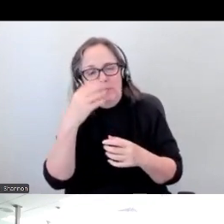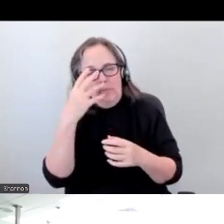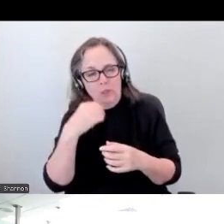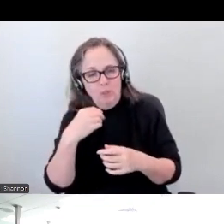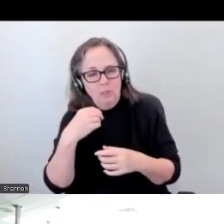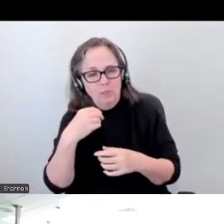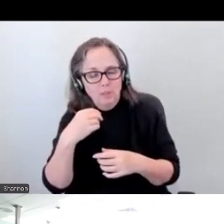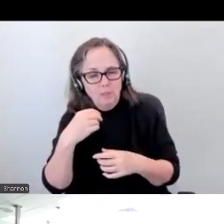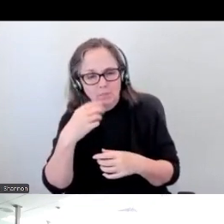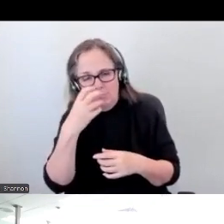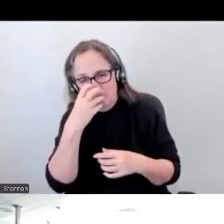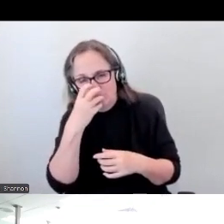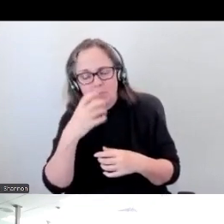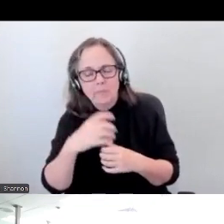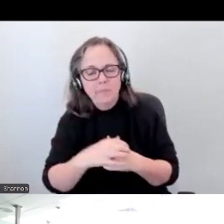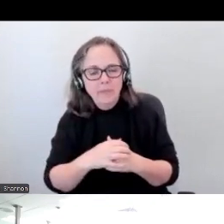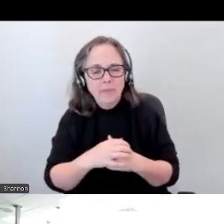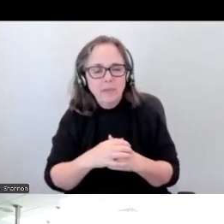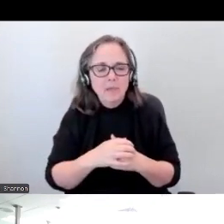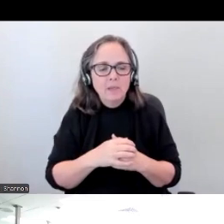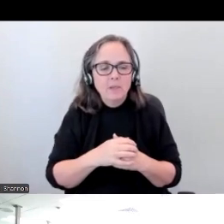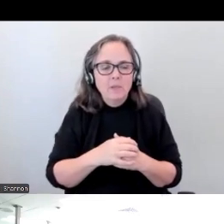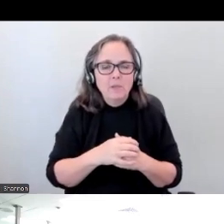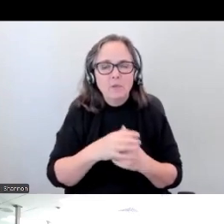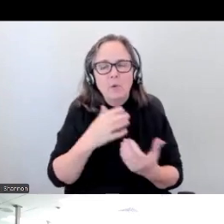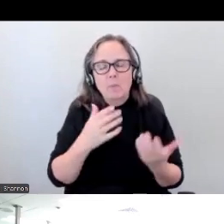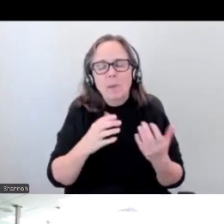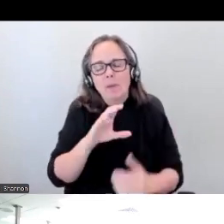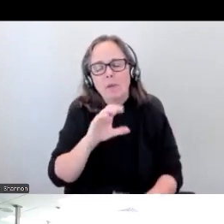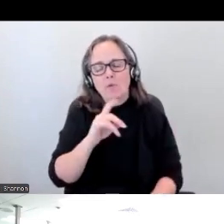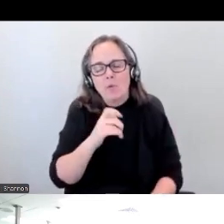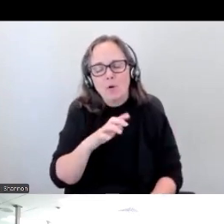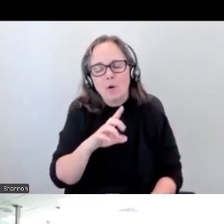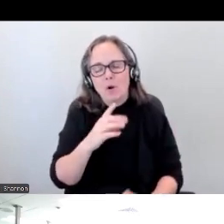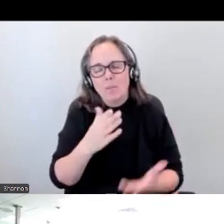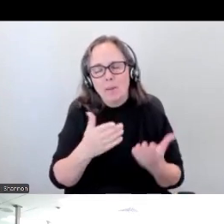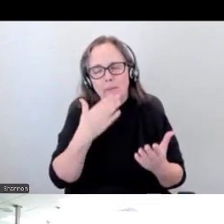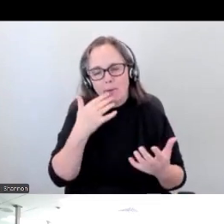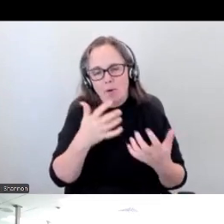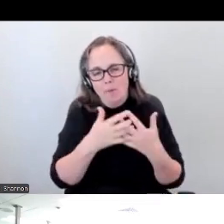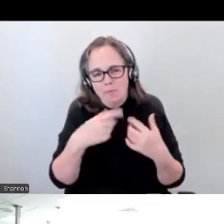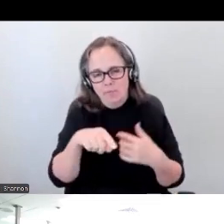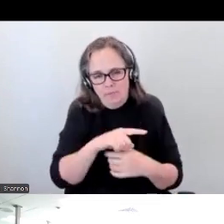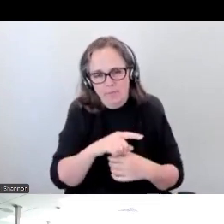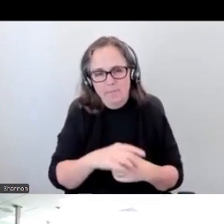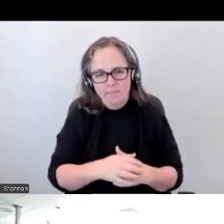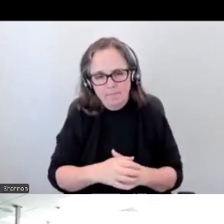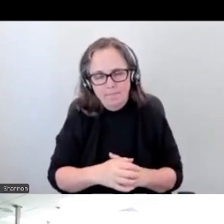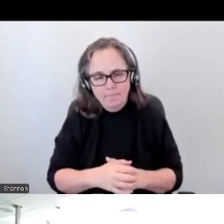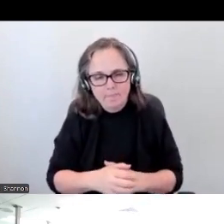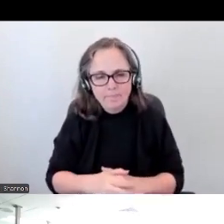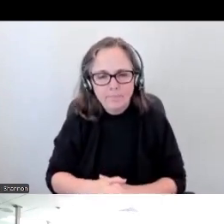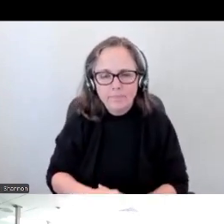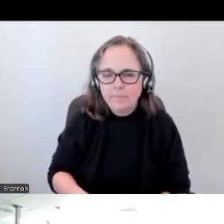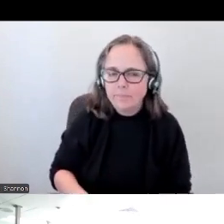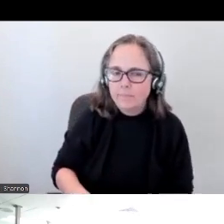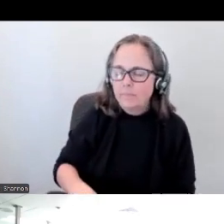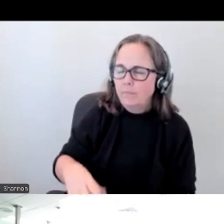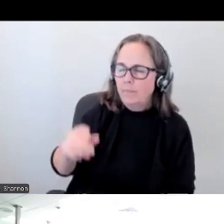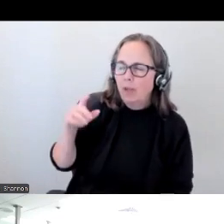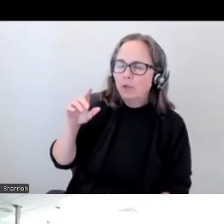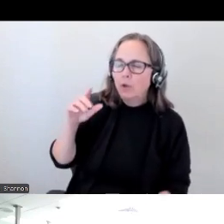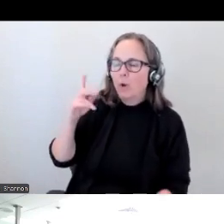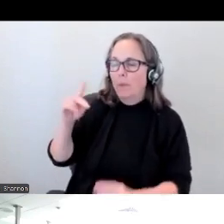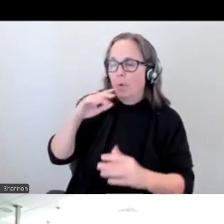people that non-invasive procedure like Cologuard is a really good option. So it seems that for those that are